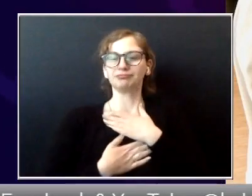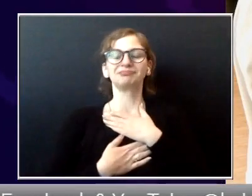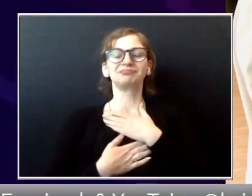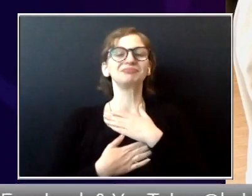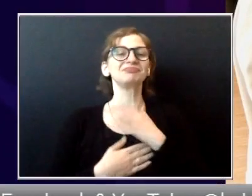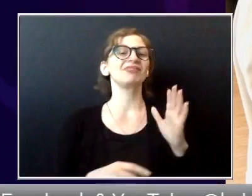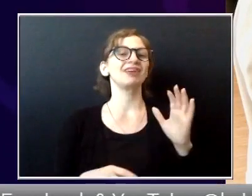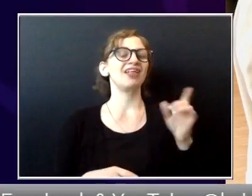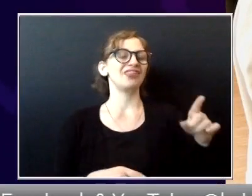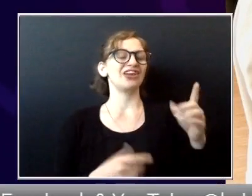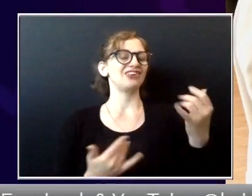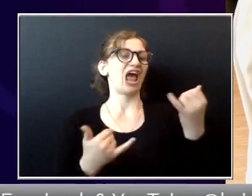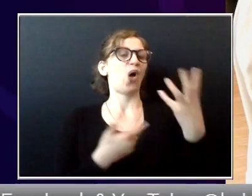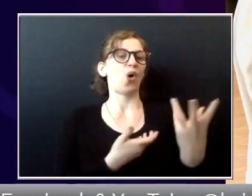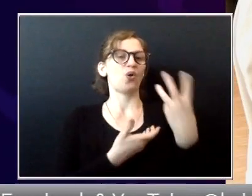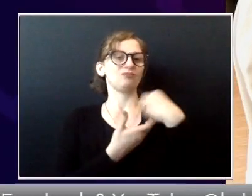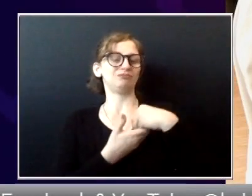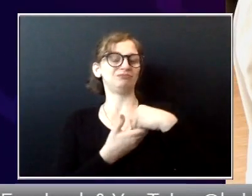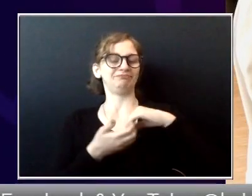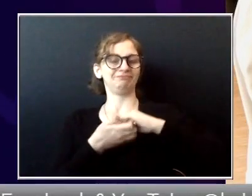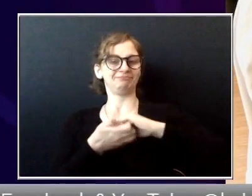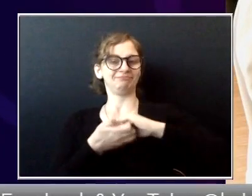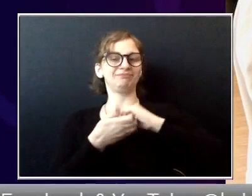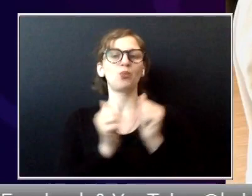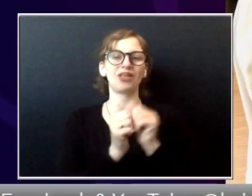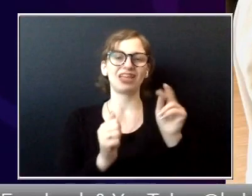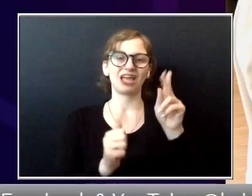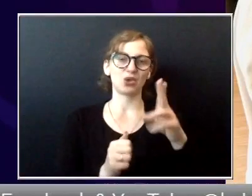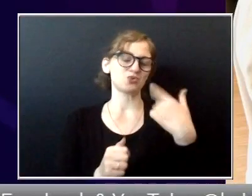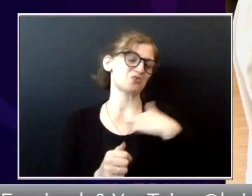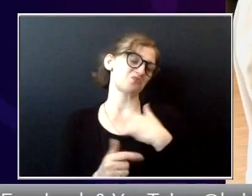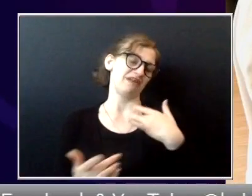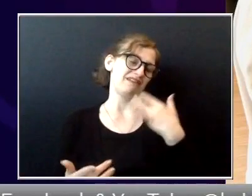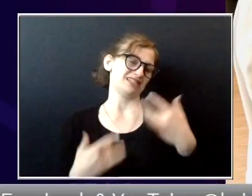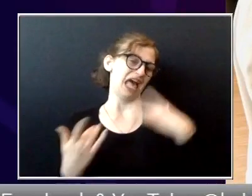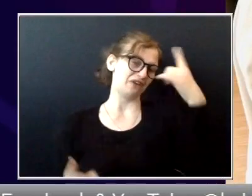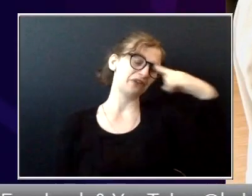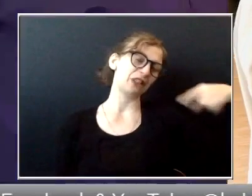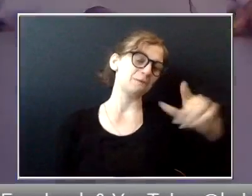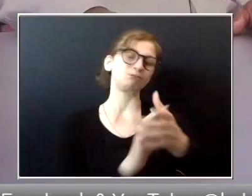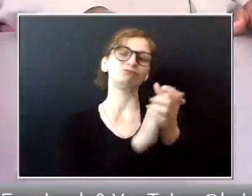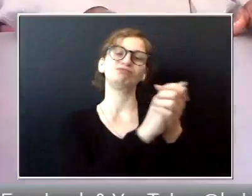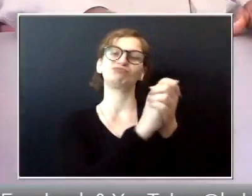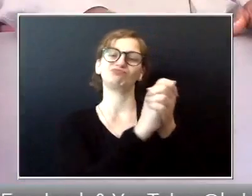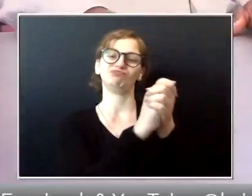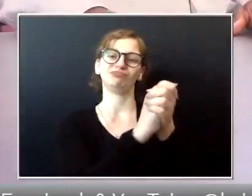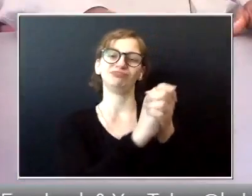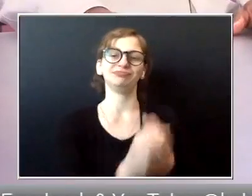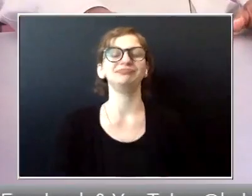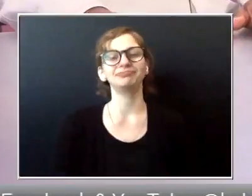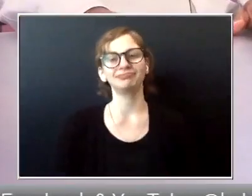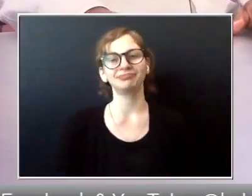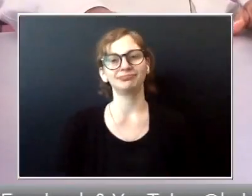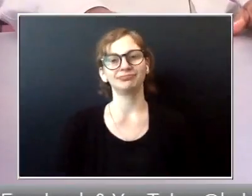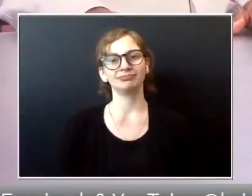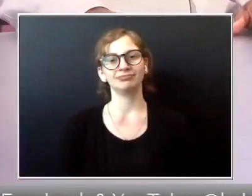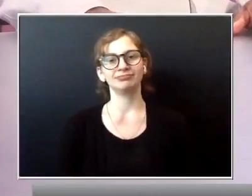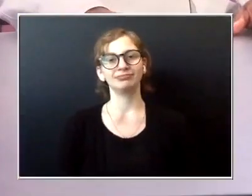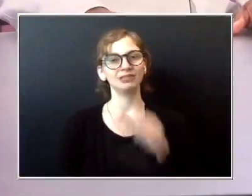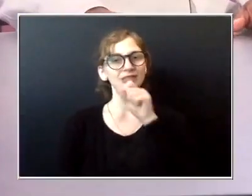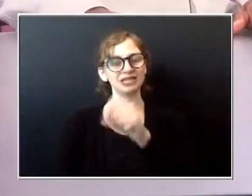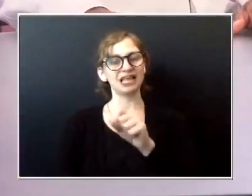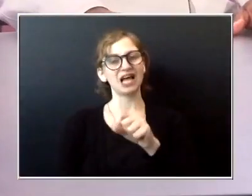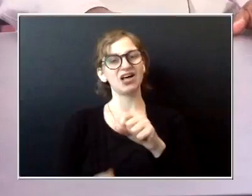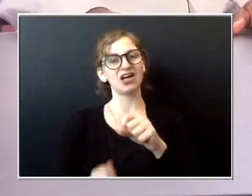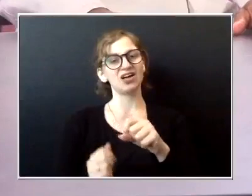excited to our friends and colleagues at the Olathe Medical Center. Congratulations. We love sharing the incredible work of